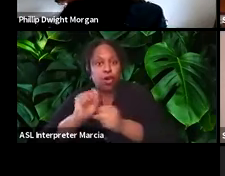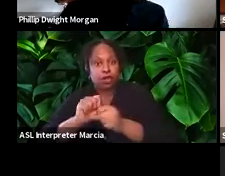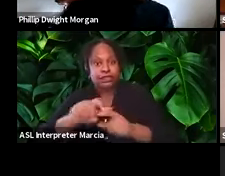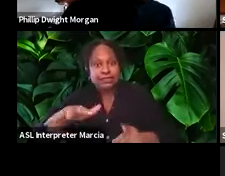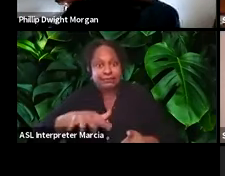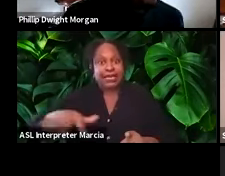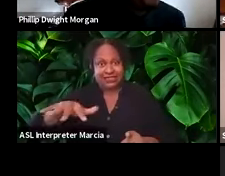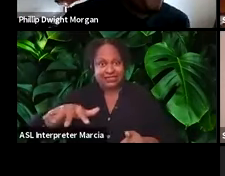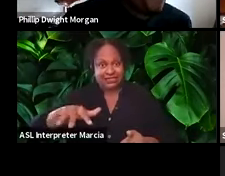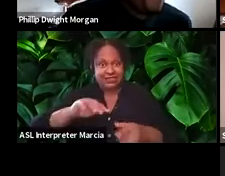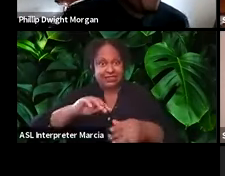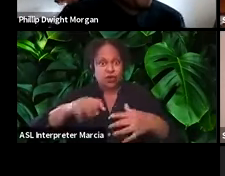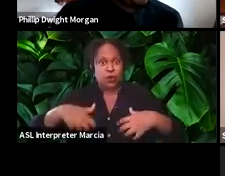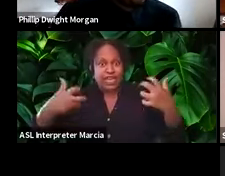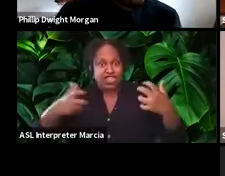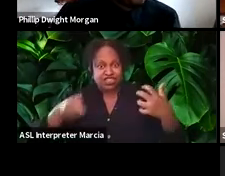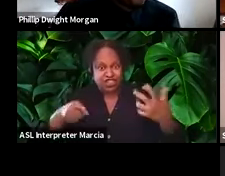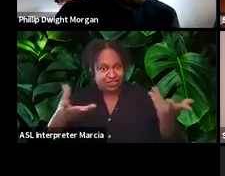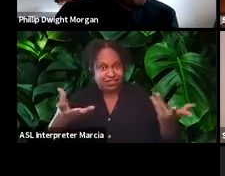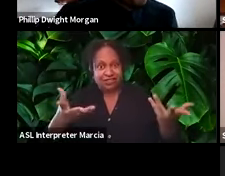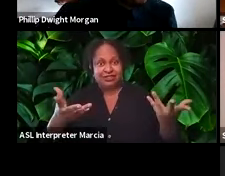I'm gonna kind of answer this out of order